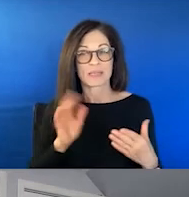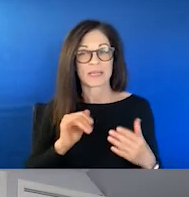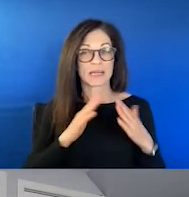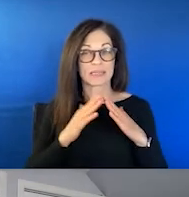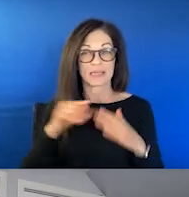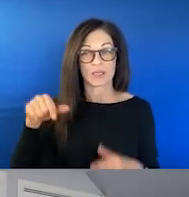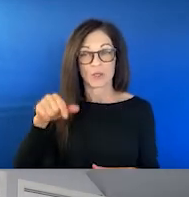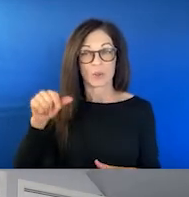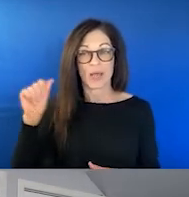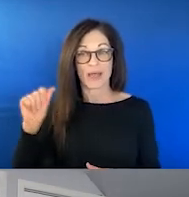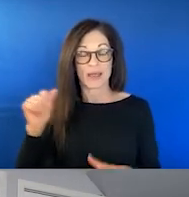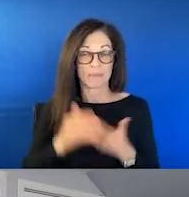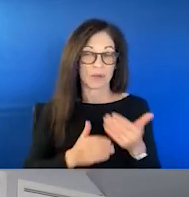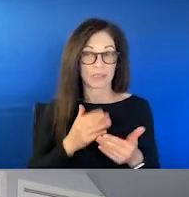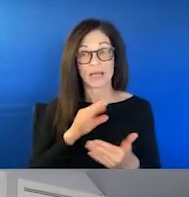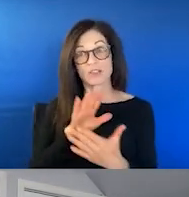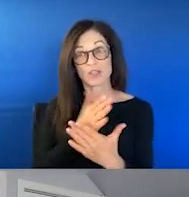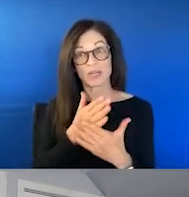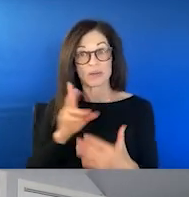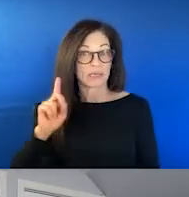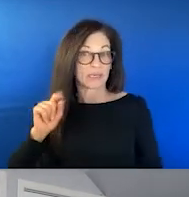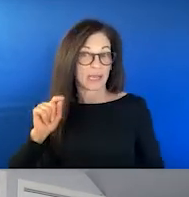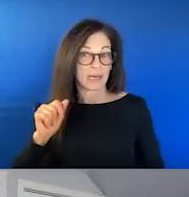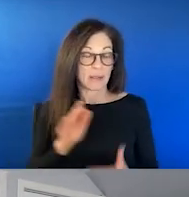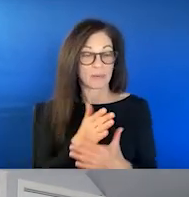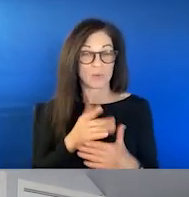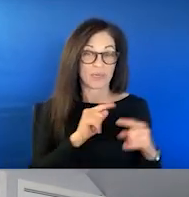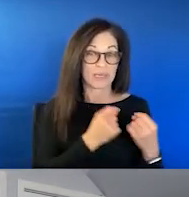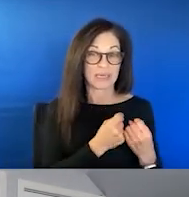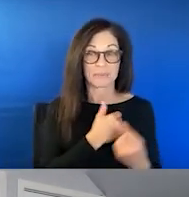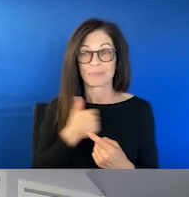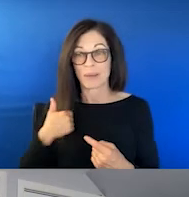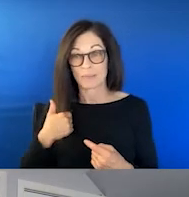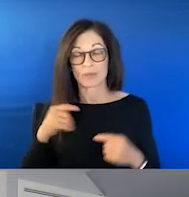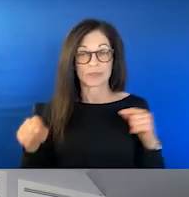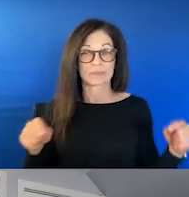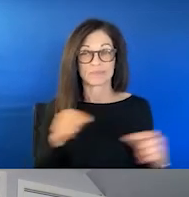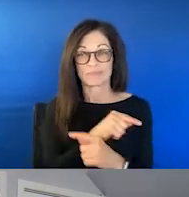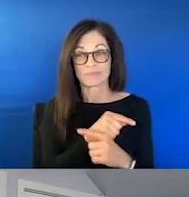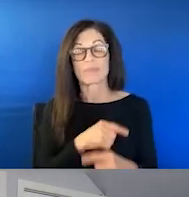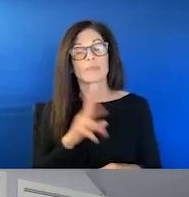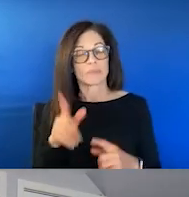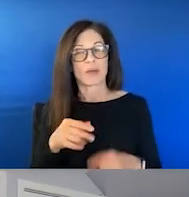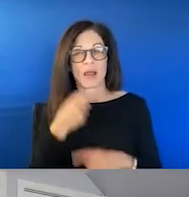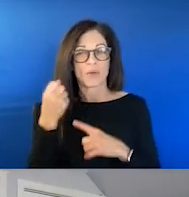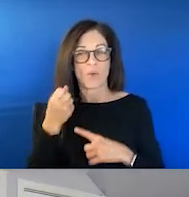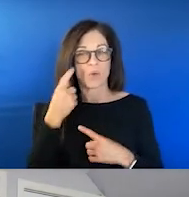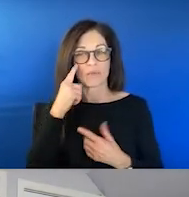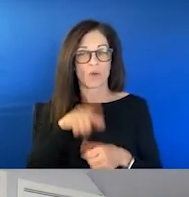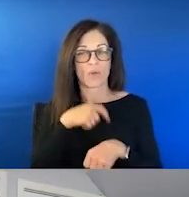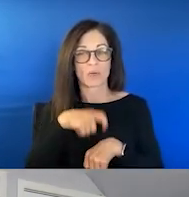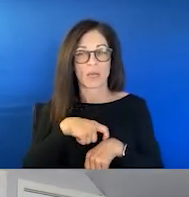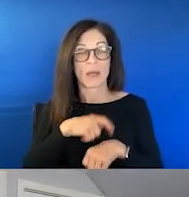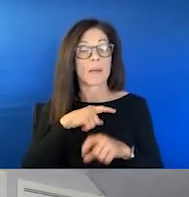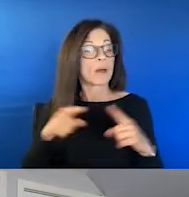QA process and sharing data between the team members was put on hold for quite a while. But after